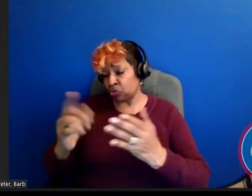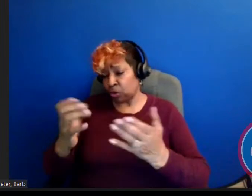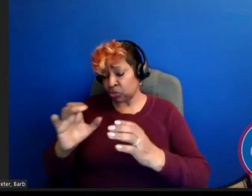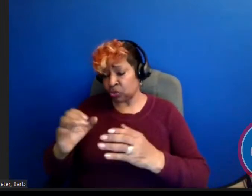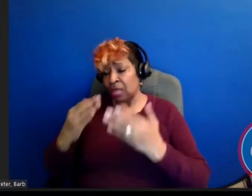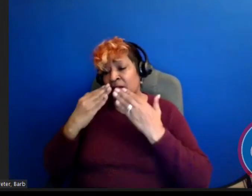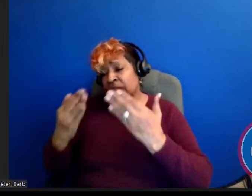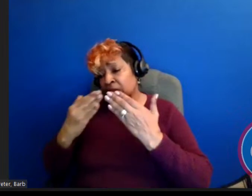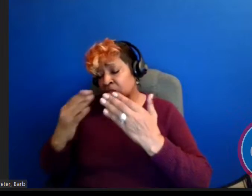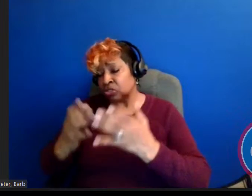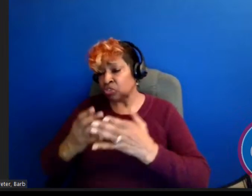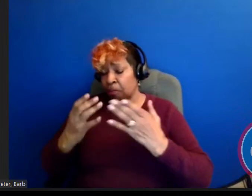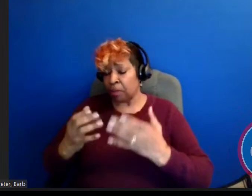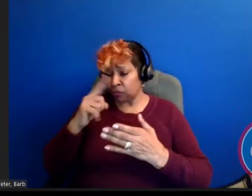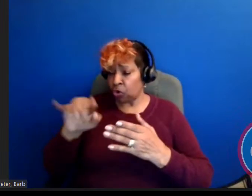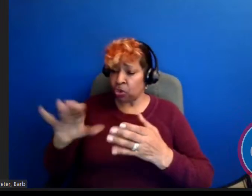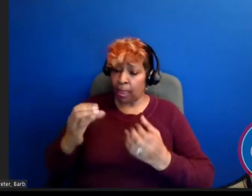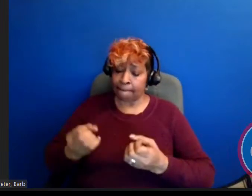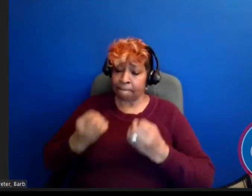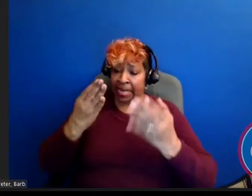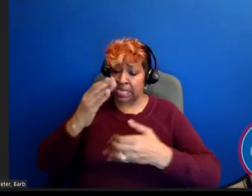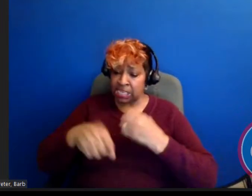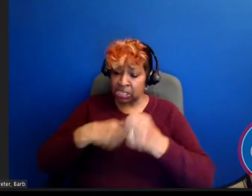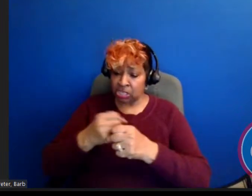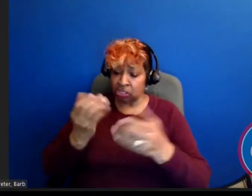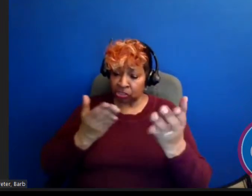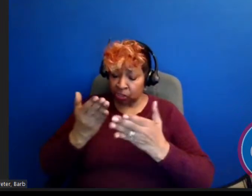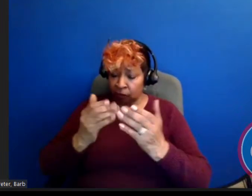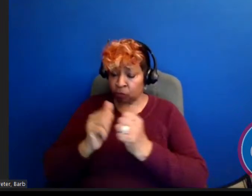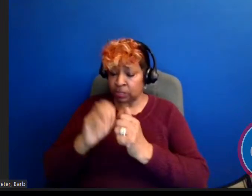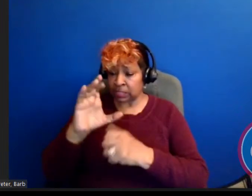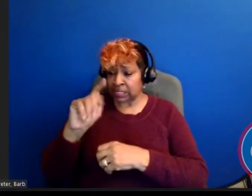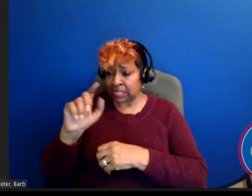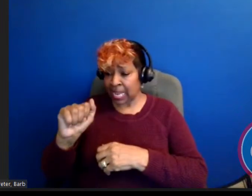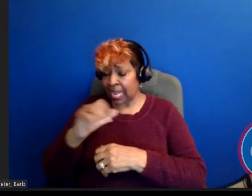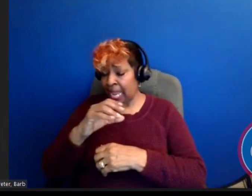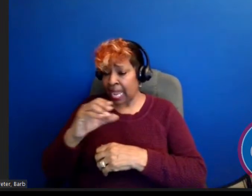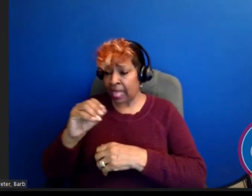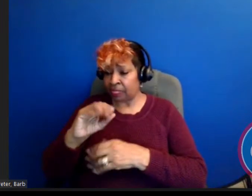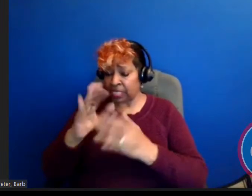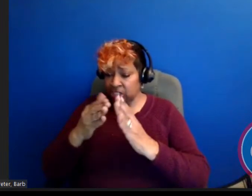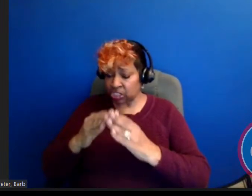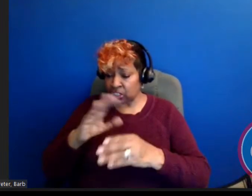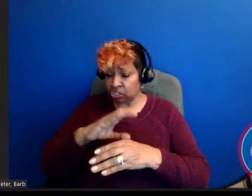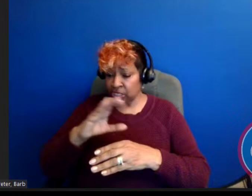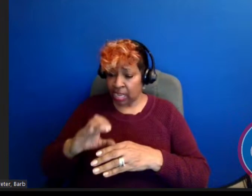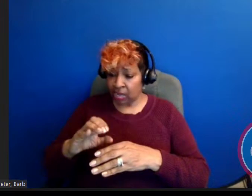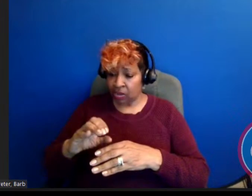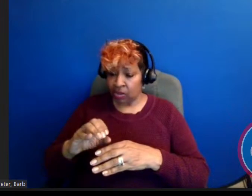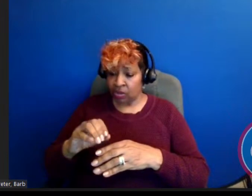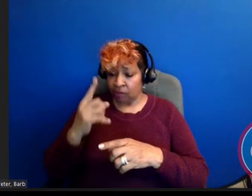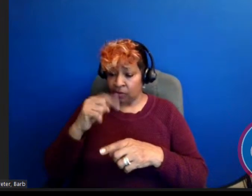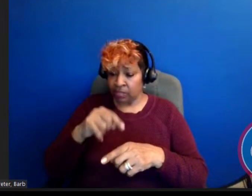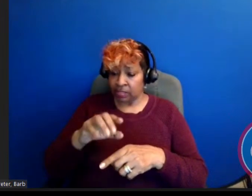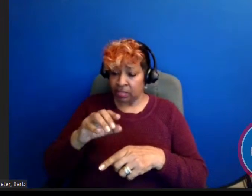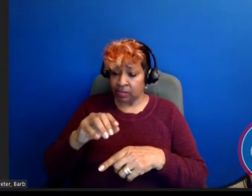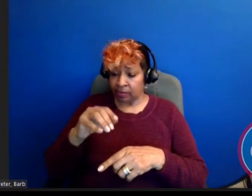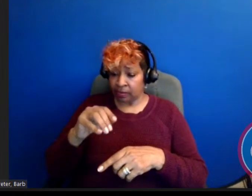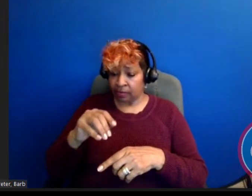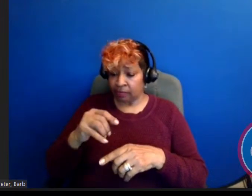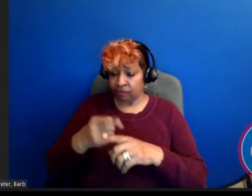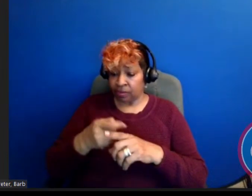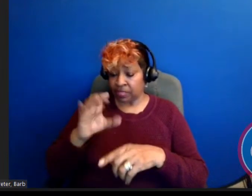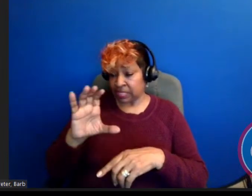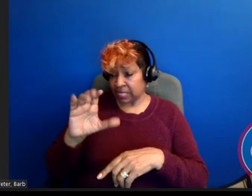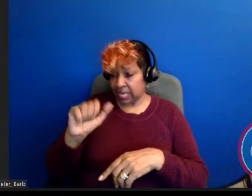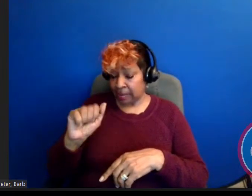so much for your many years of service to CTA and to the city of Chicago, on behalf of the CAB. So, thank